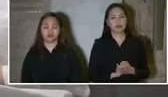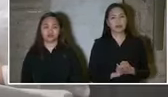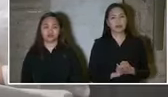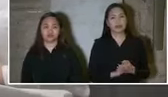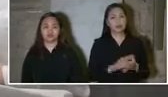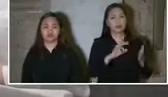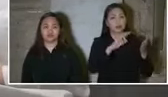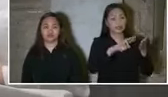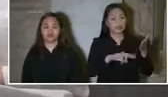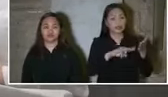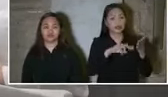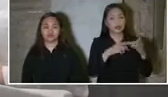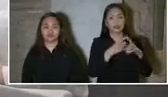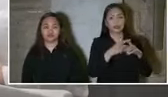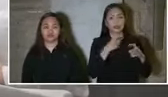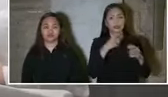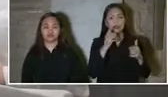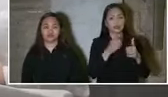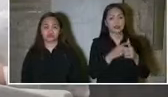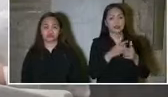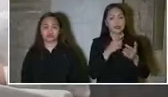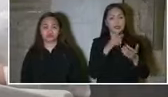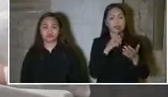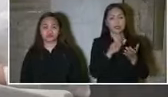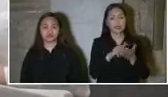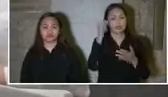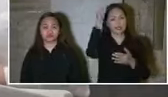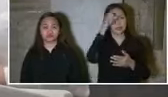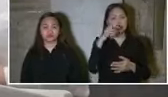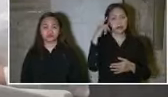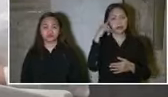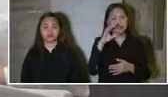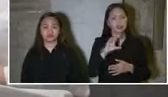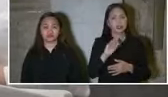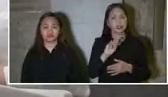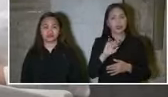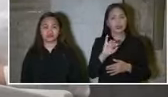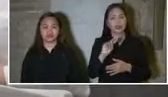A reading from the first letter of Saint Paul to the Corinthians.